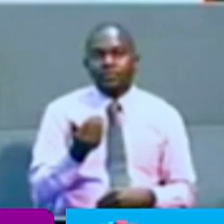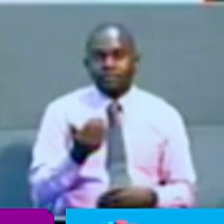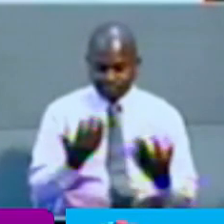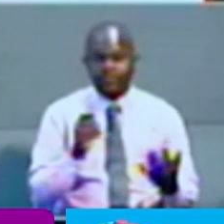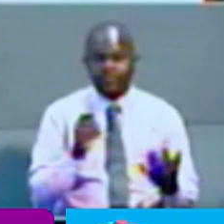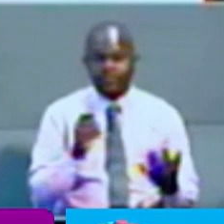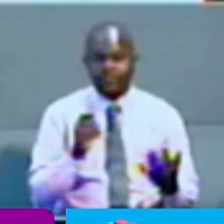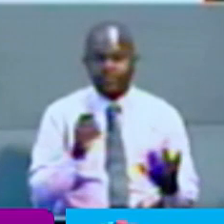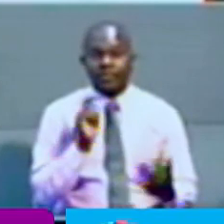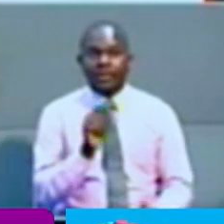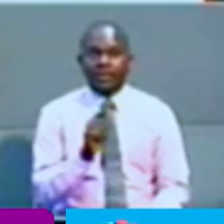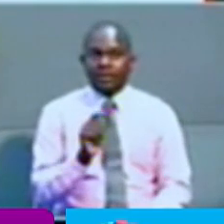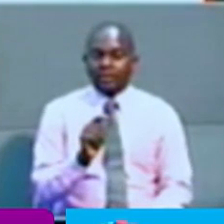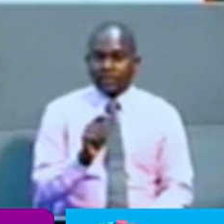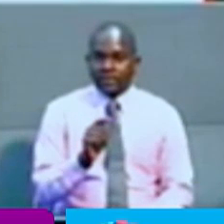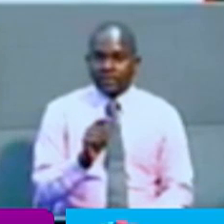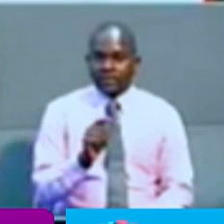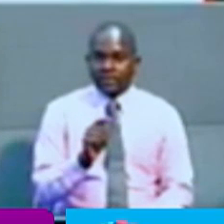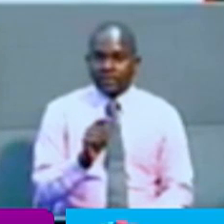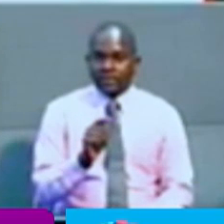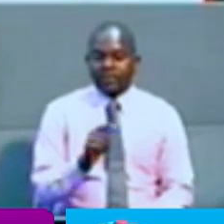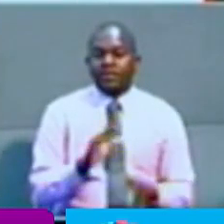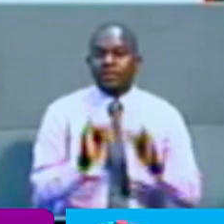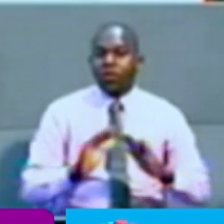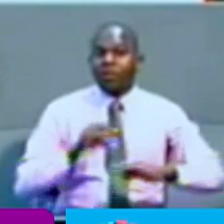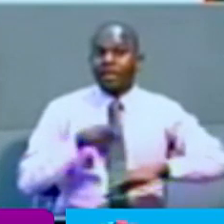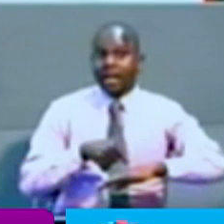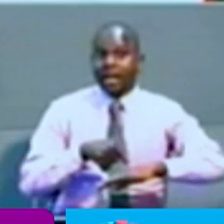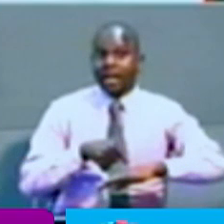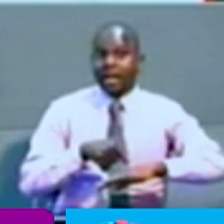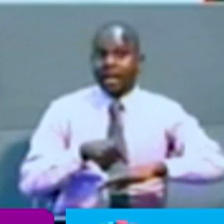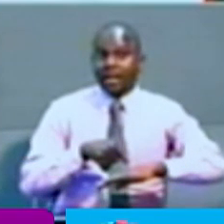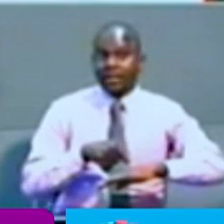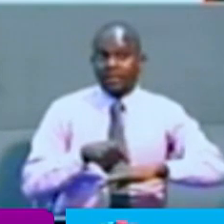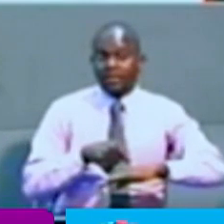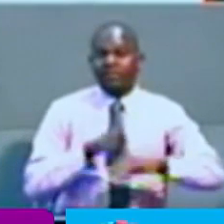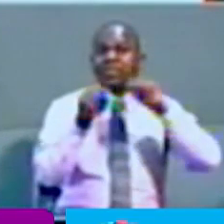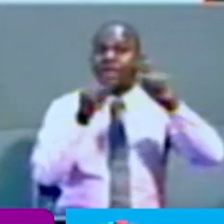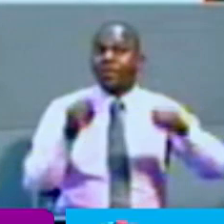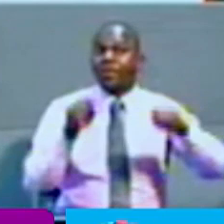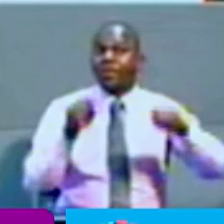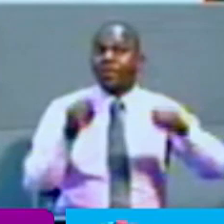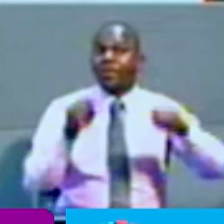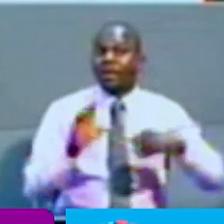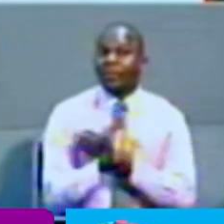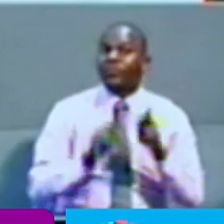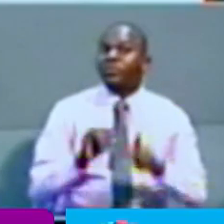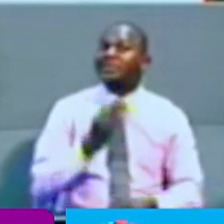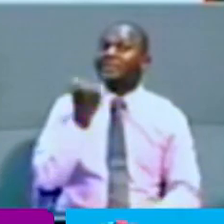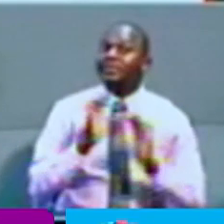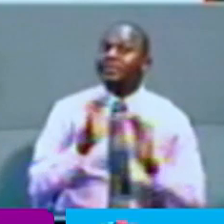As such, the curfew time throughout the country, because people are not serious.